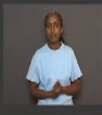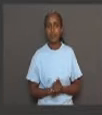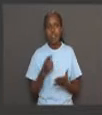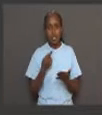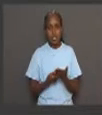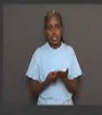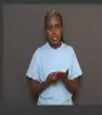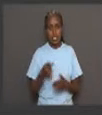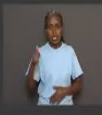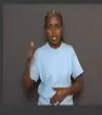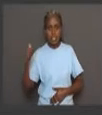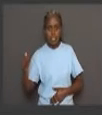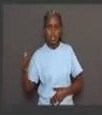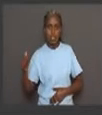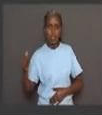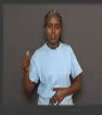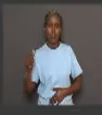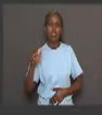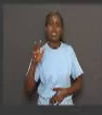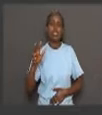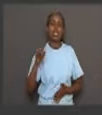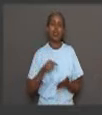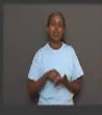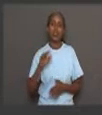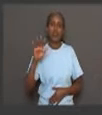has an acceleration of